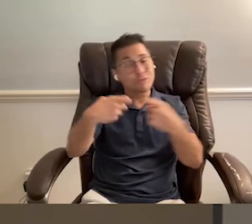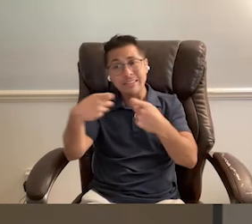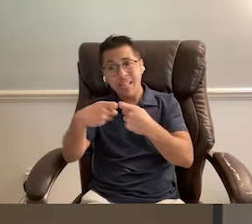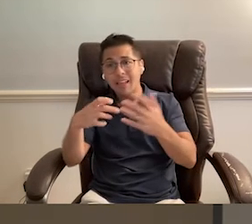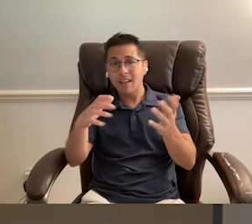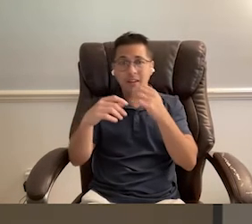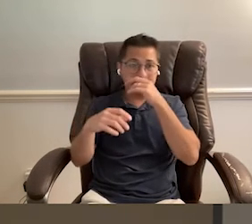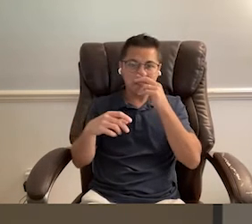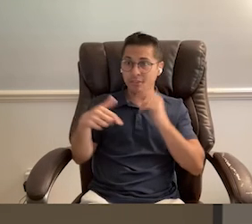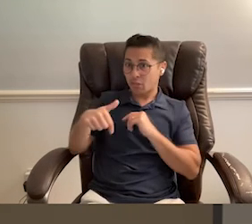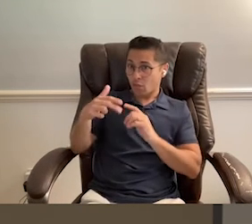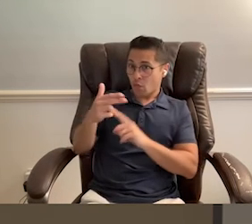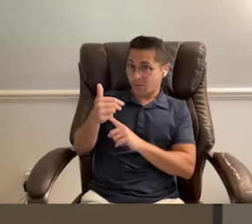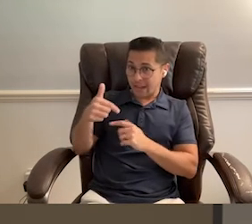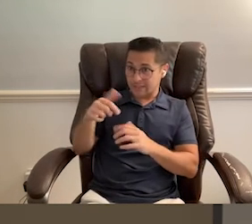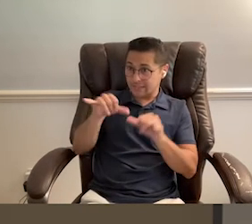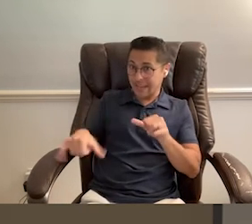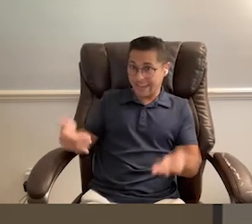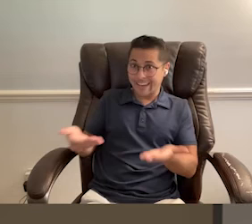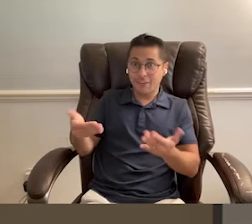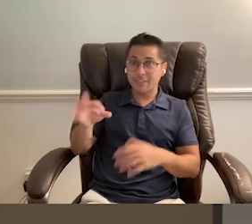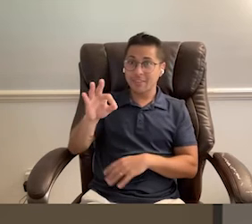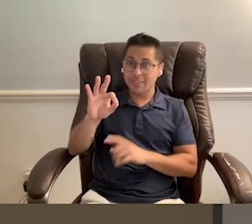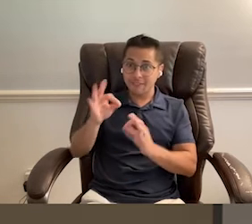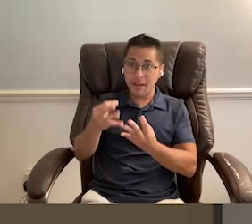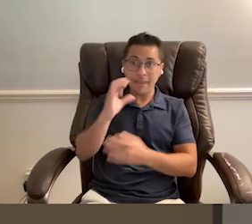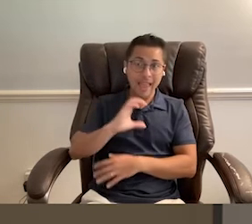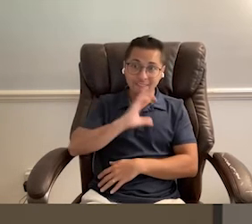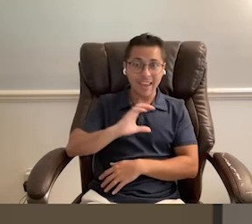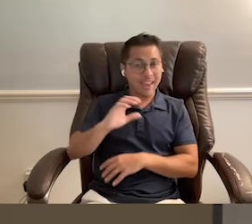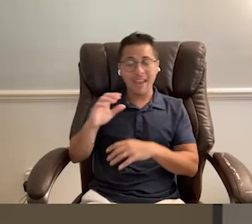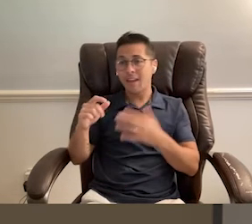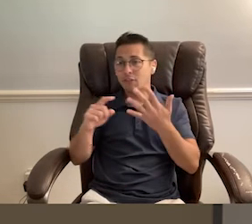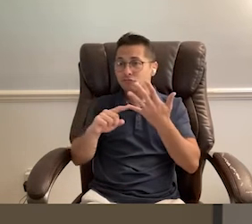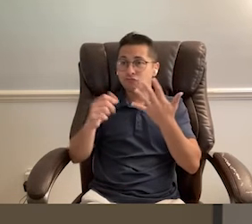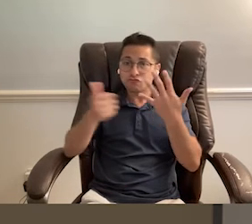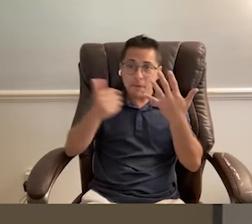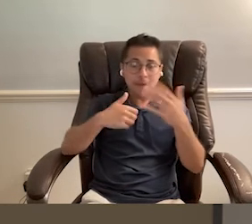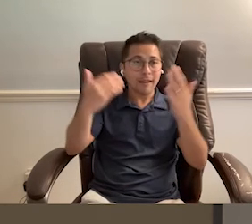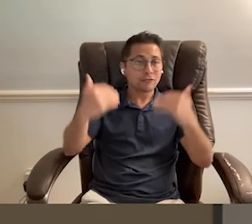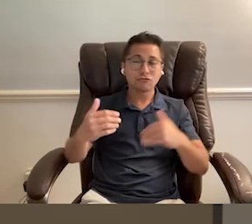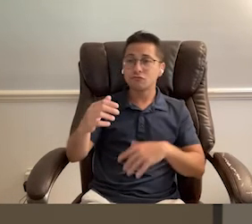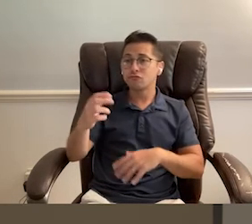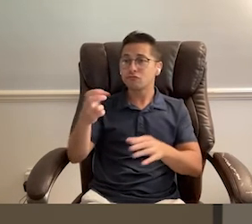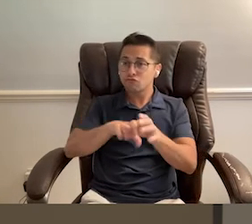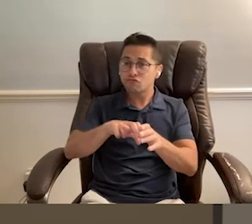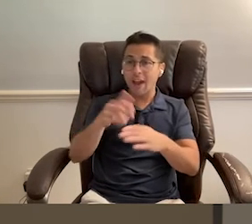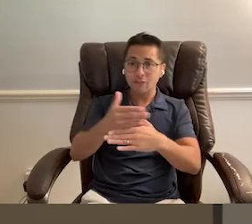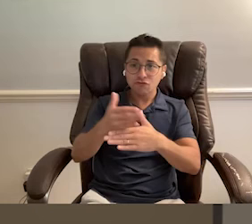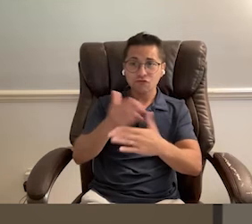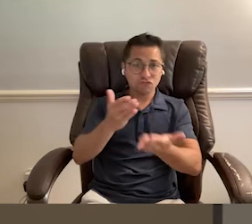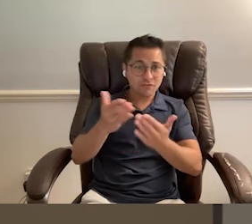family cafe. All those would be qualified. Transportation, ride-sharing services. What's interesting is that prepaid card, I